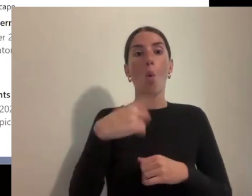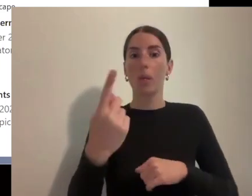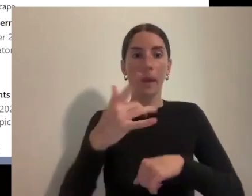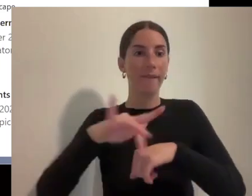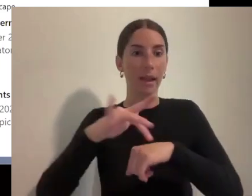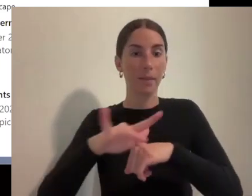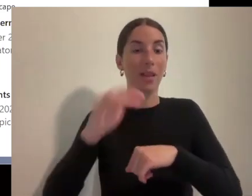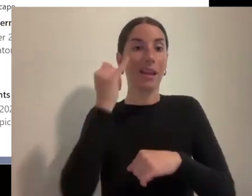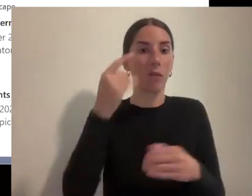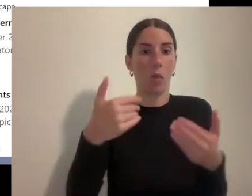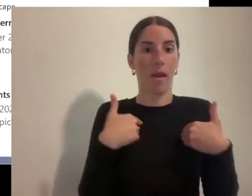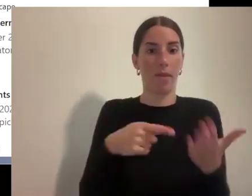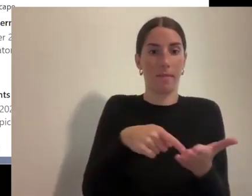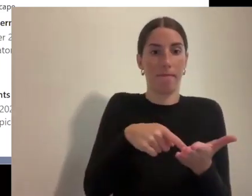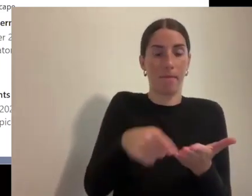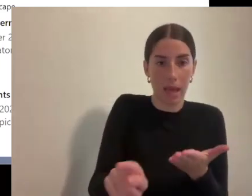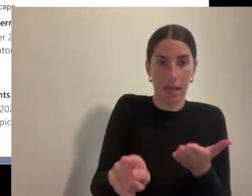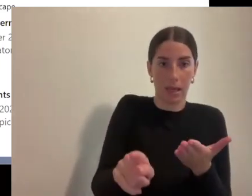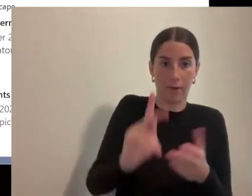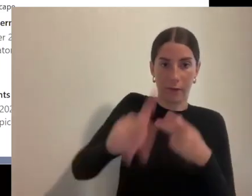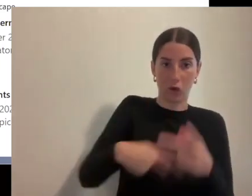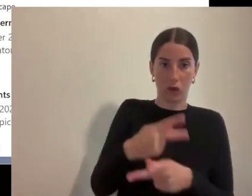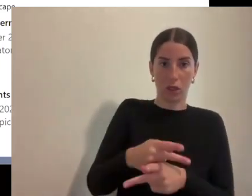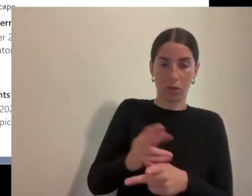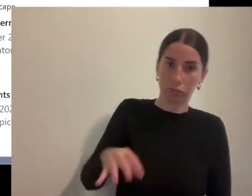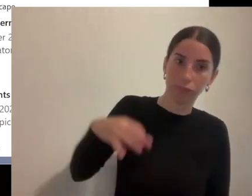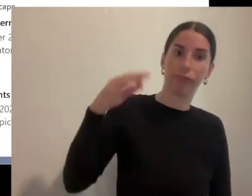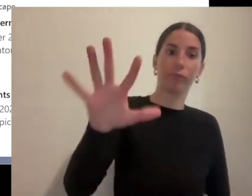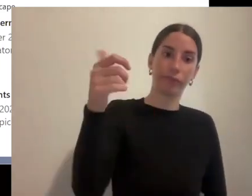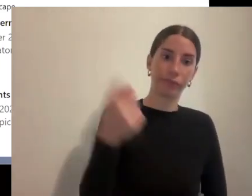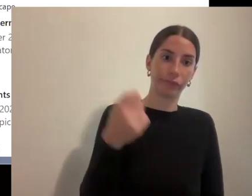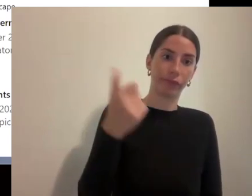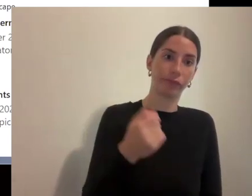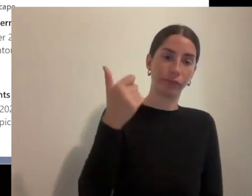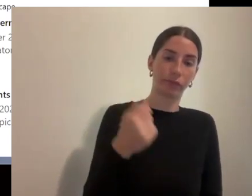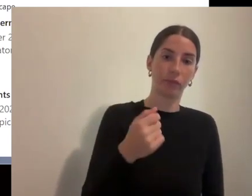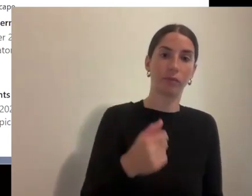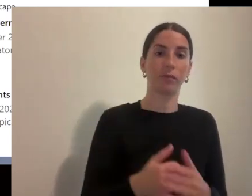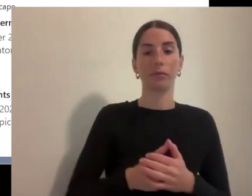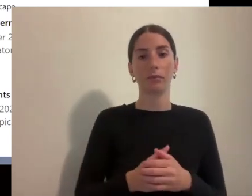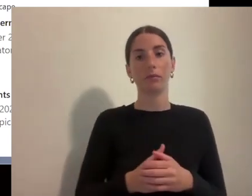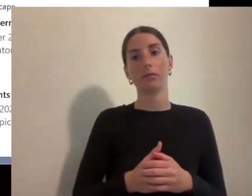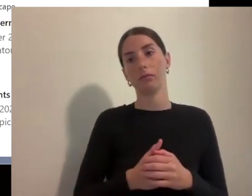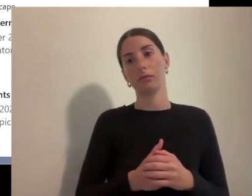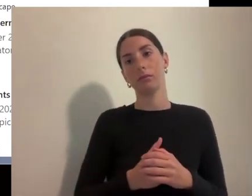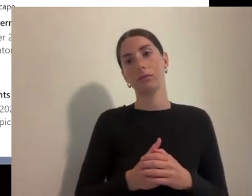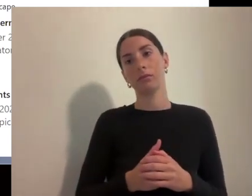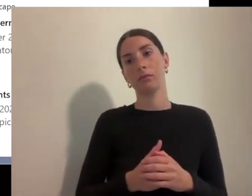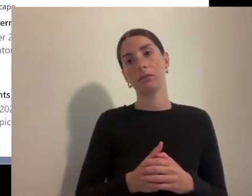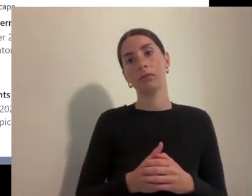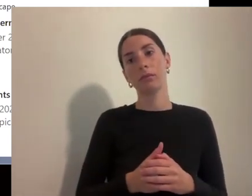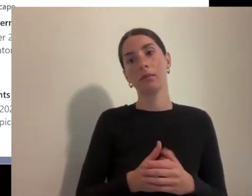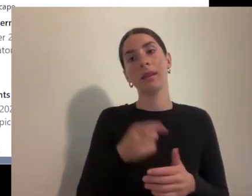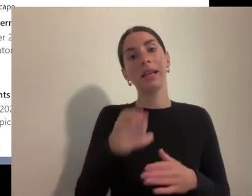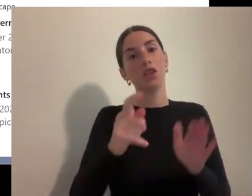the paid version of ChatGPT. But this is this is a tool that we use